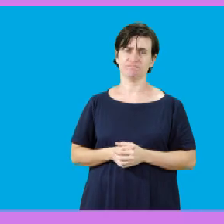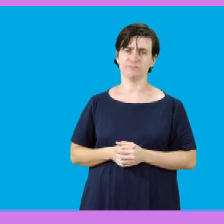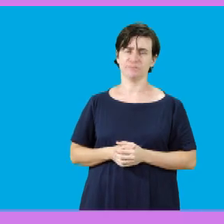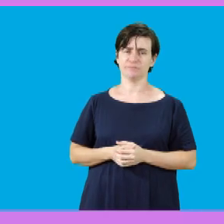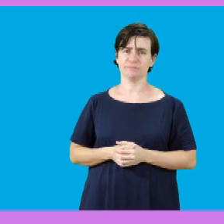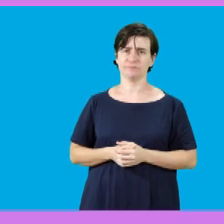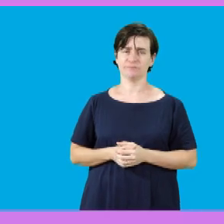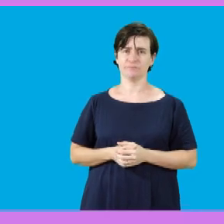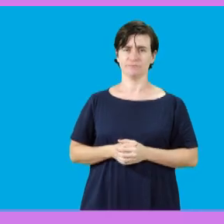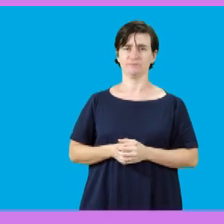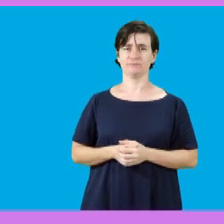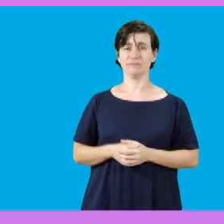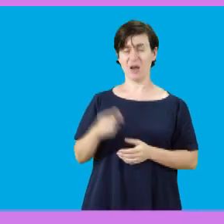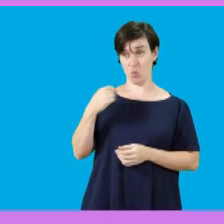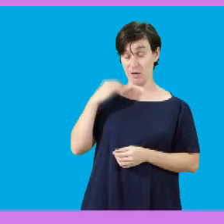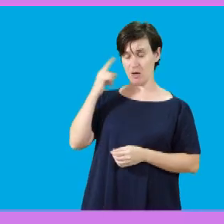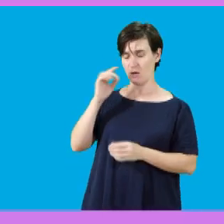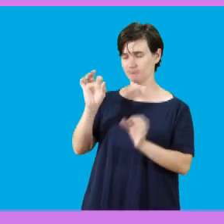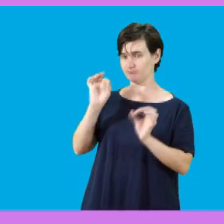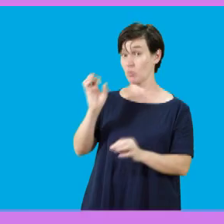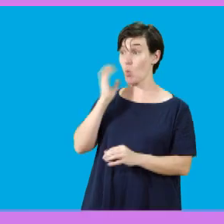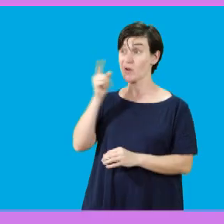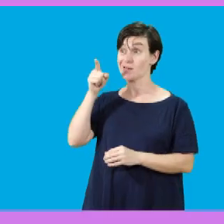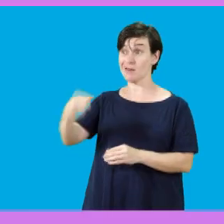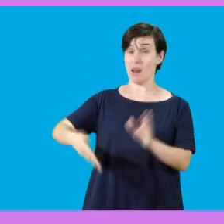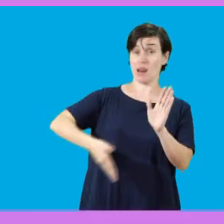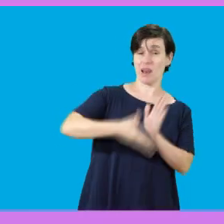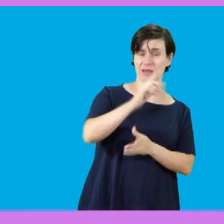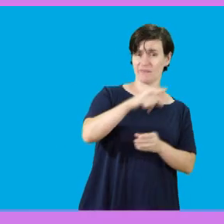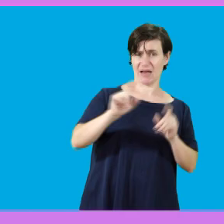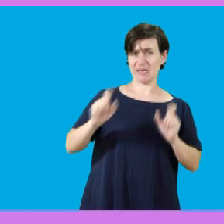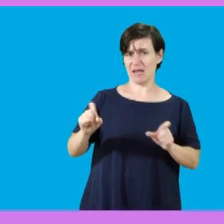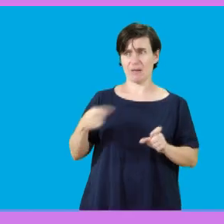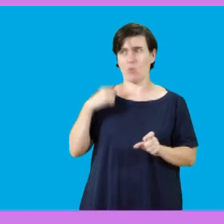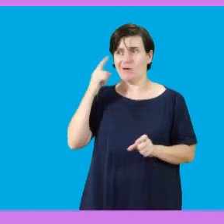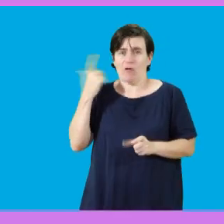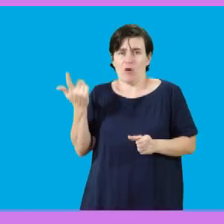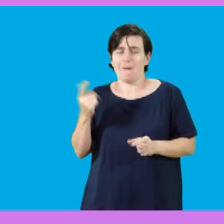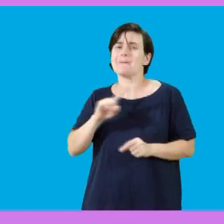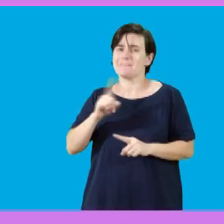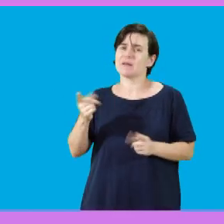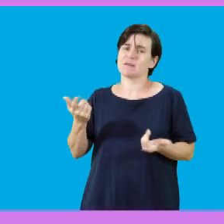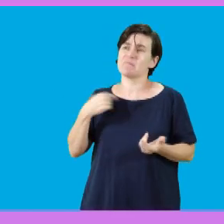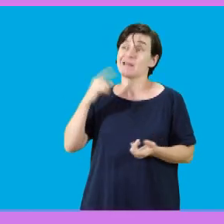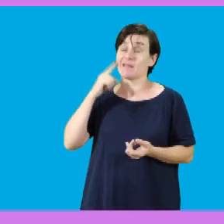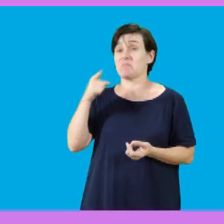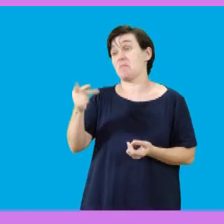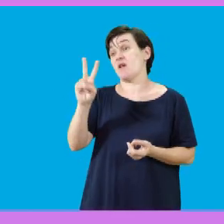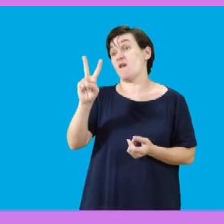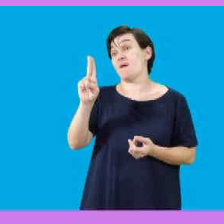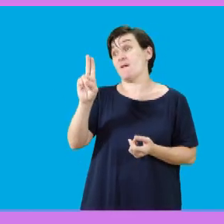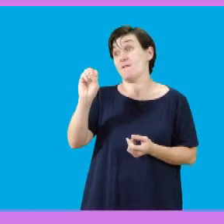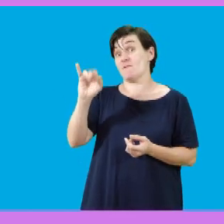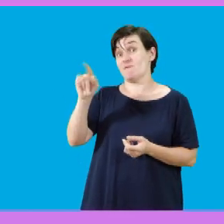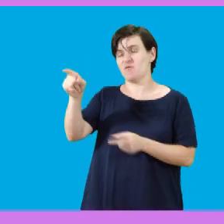because we are not given any specific information on when will Vusi be leaving for this trip to Cape Town, so chances